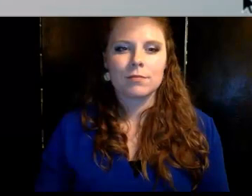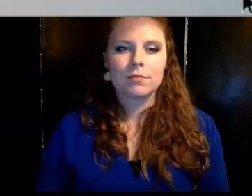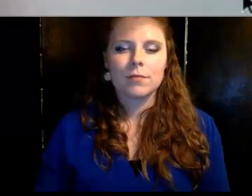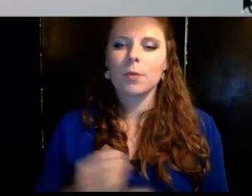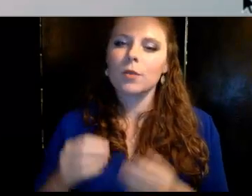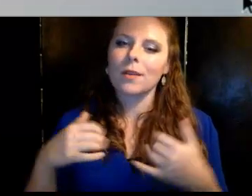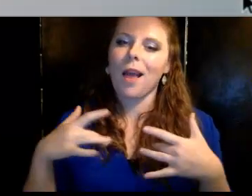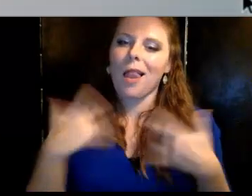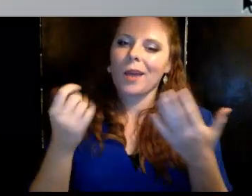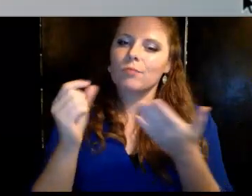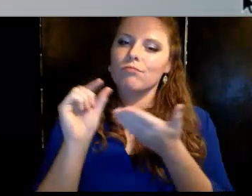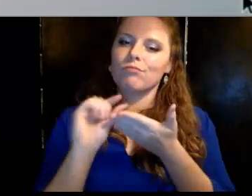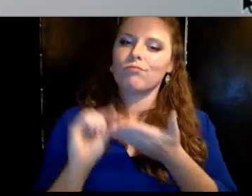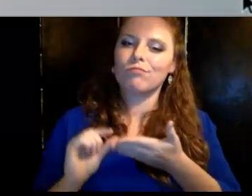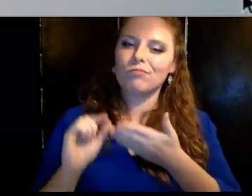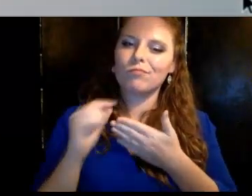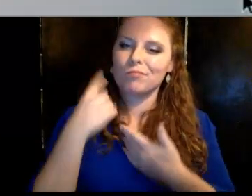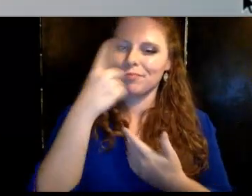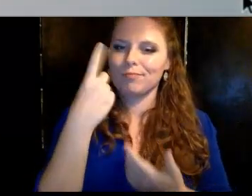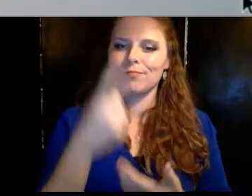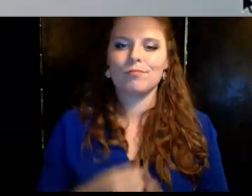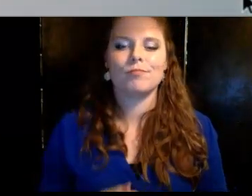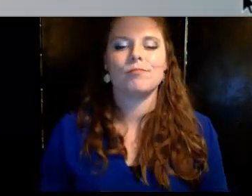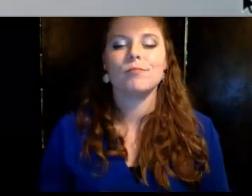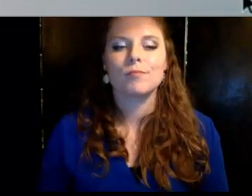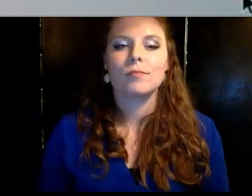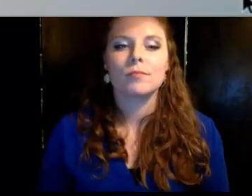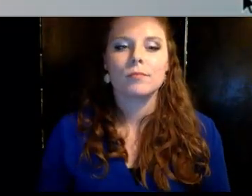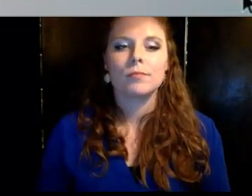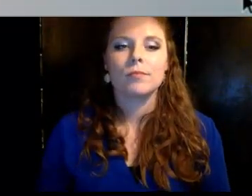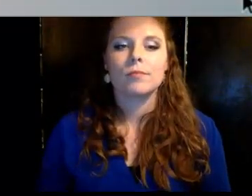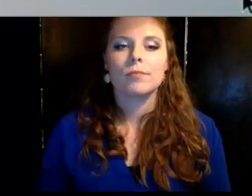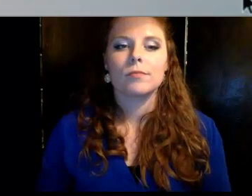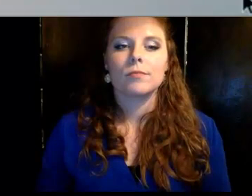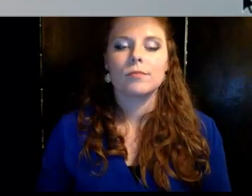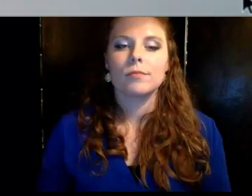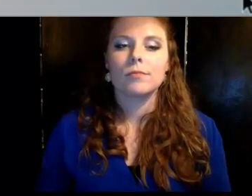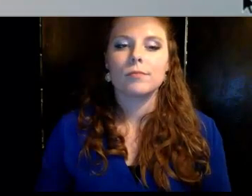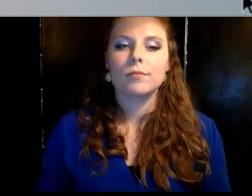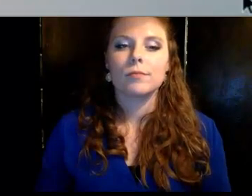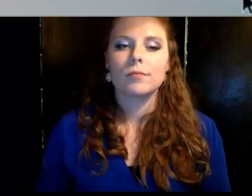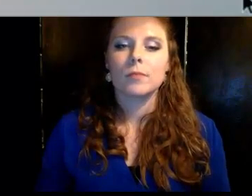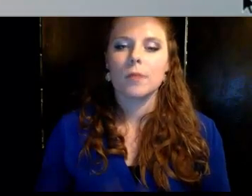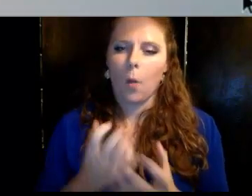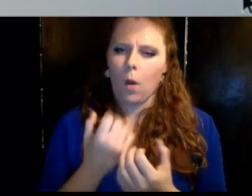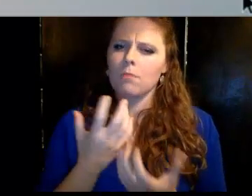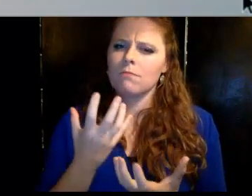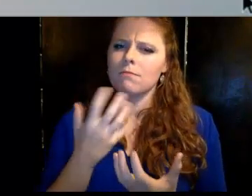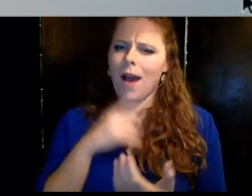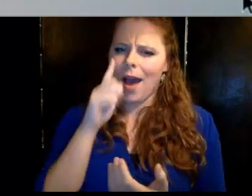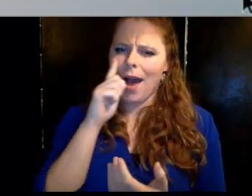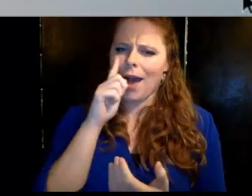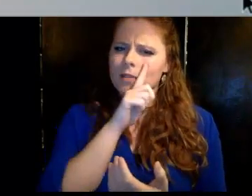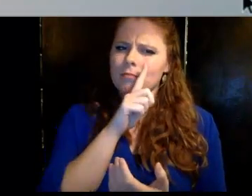then I want to make sure that my eyes make sense